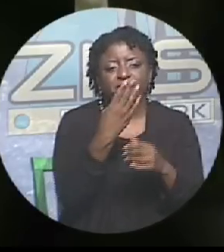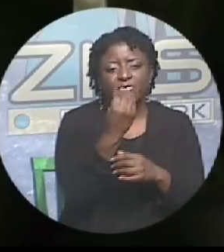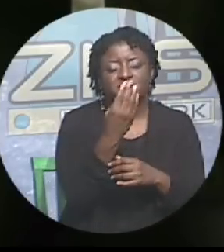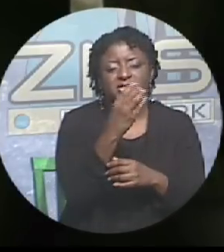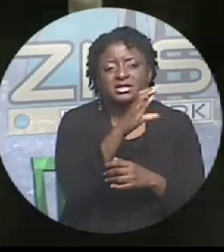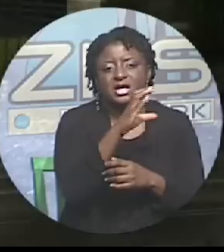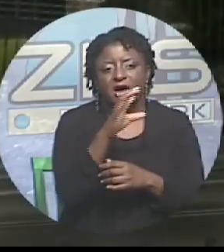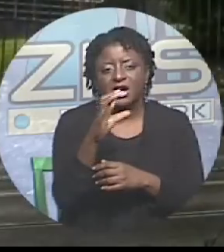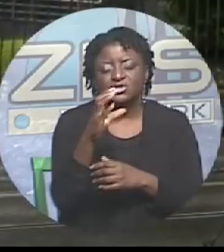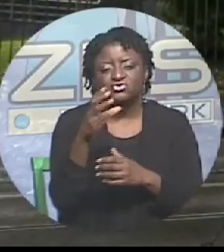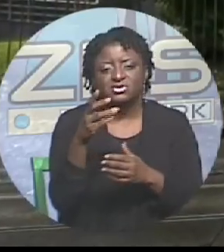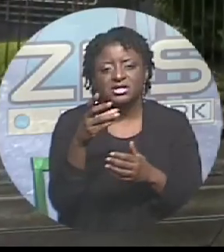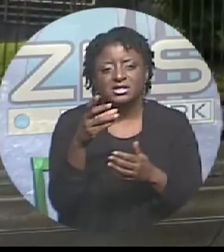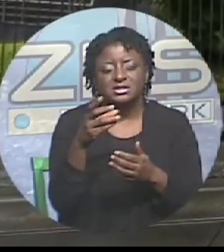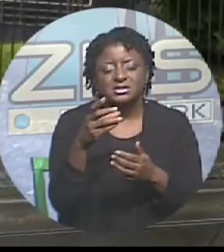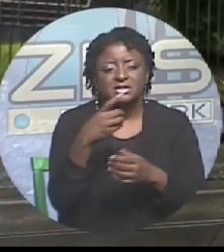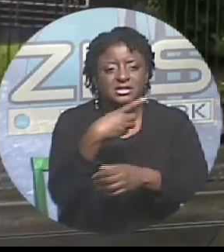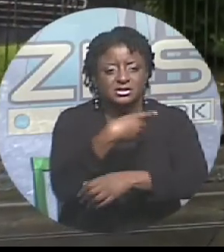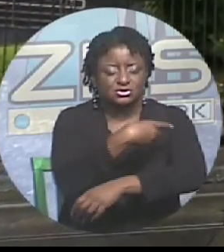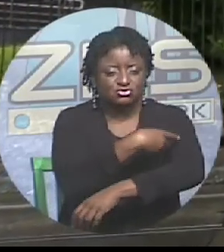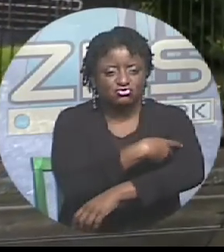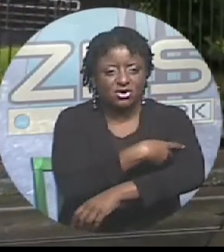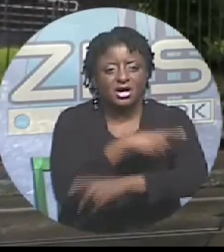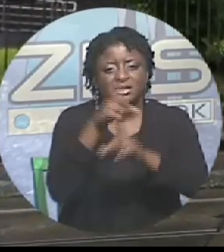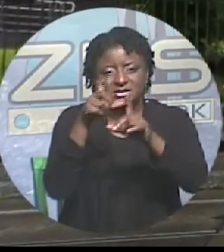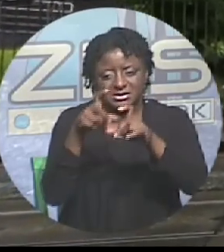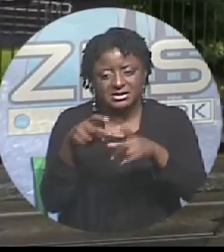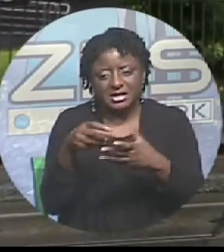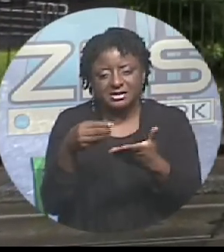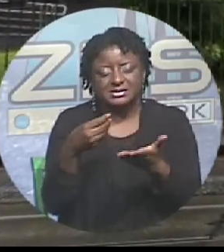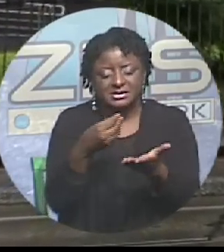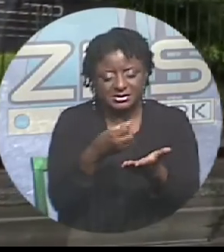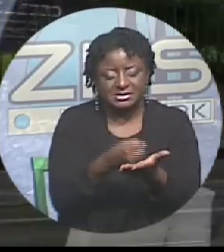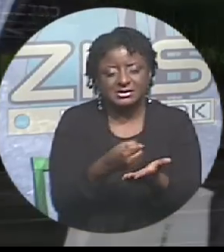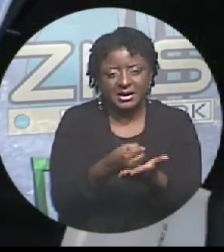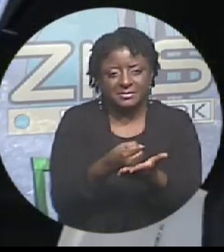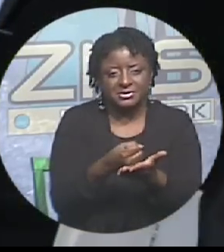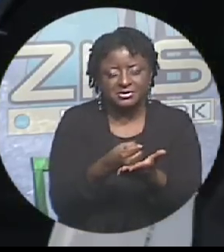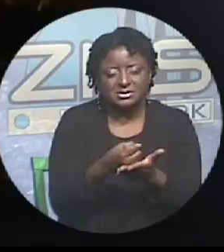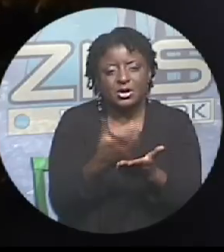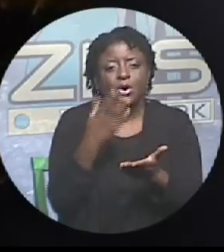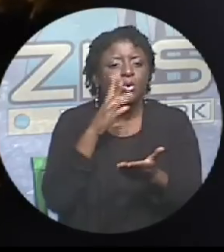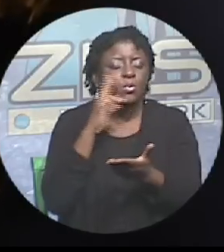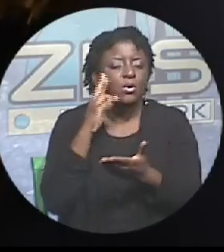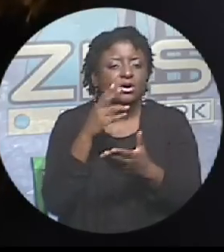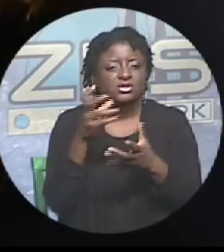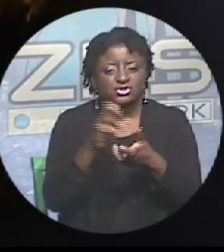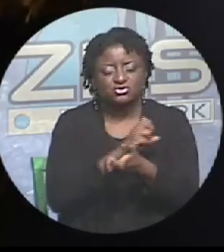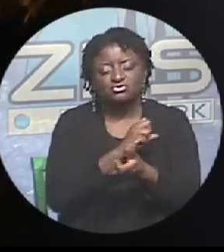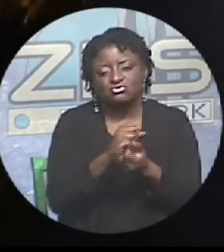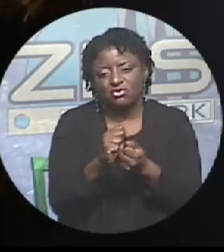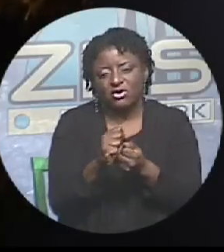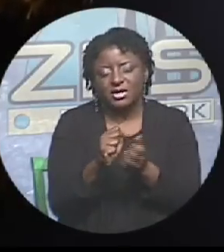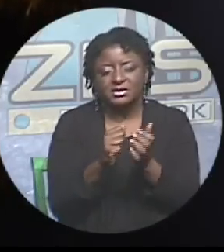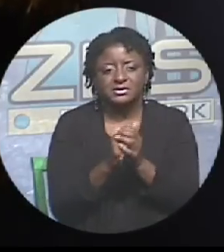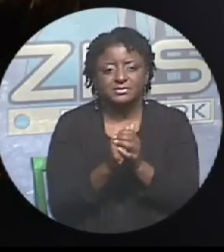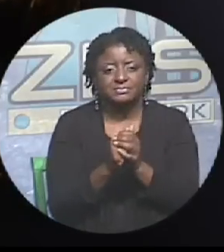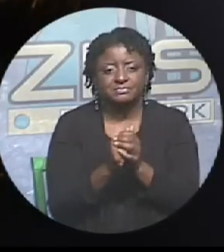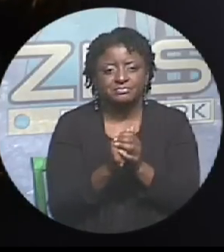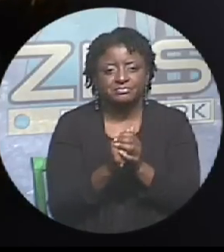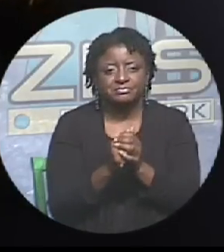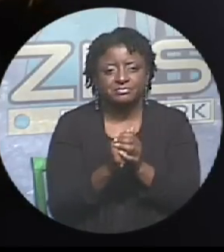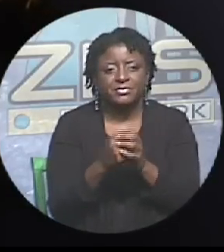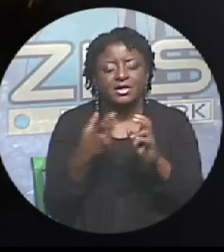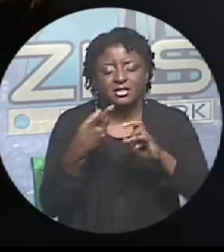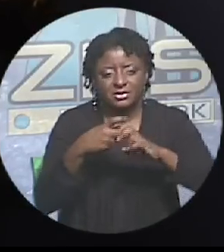Moscow Anti-Doping Center has lost its accreditation and has been suspended by the World Anti-Doping Agency. The scandal and the allegations are